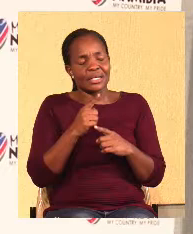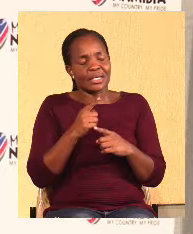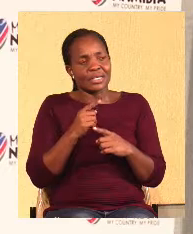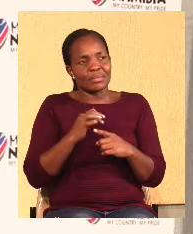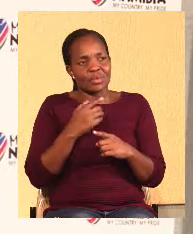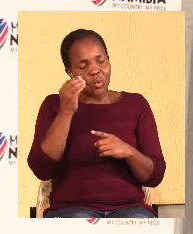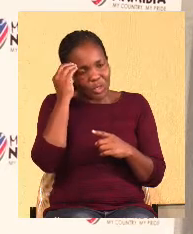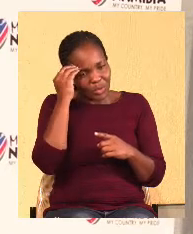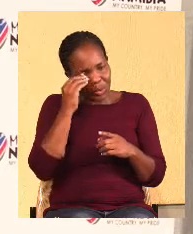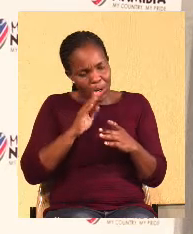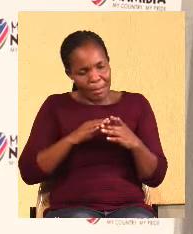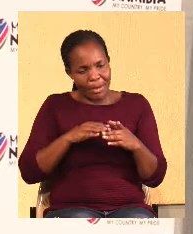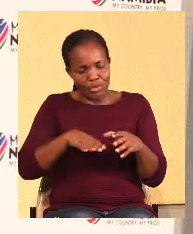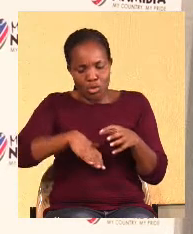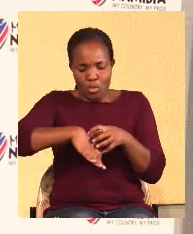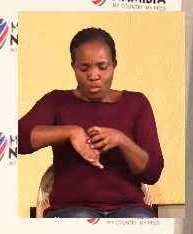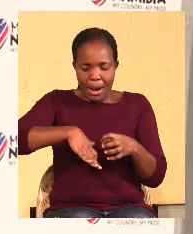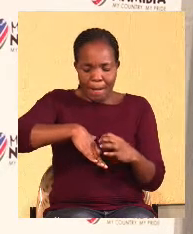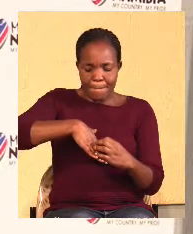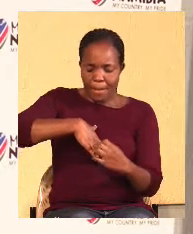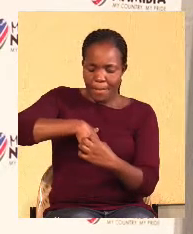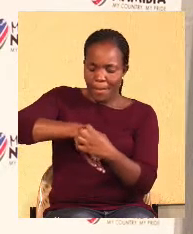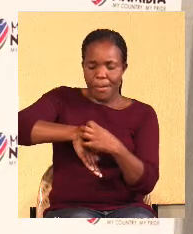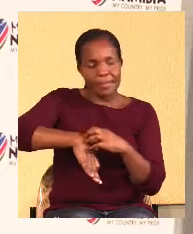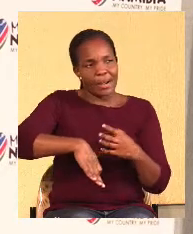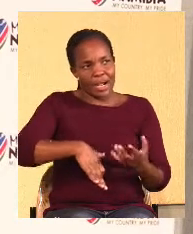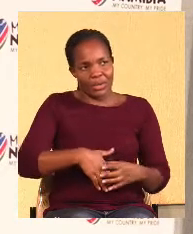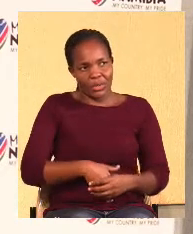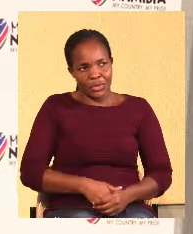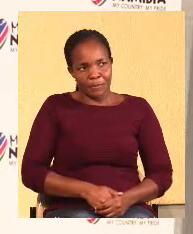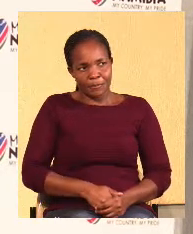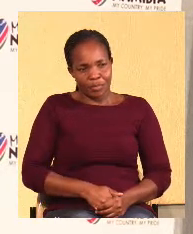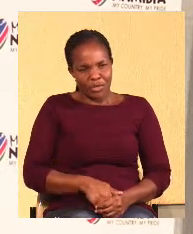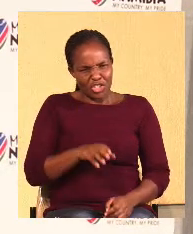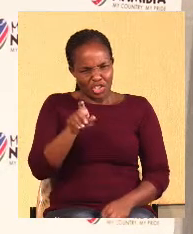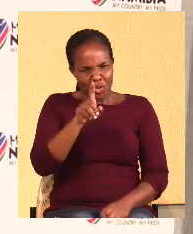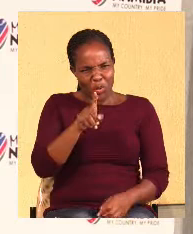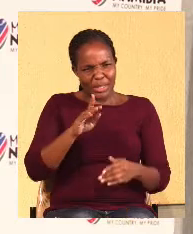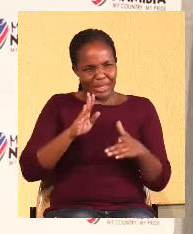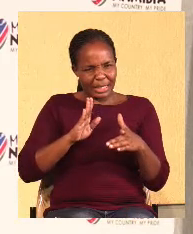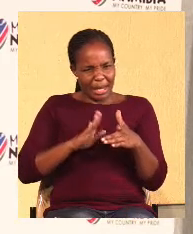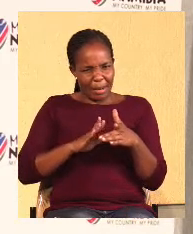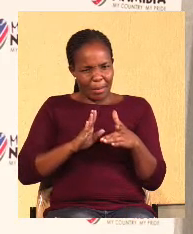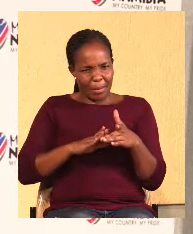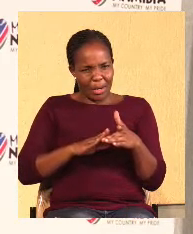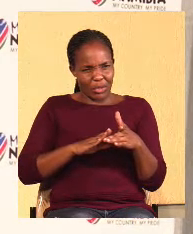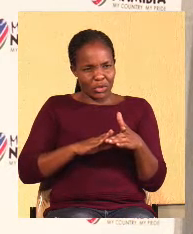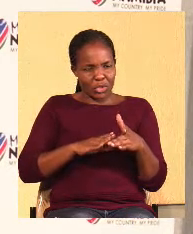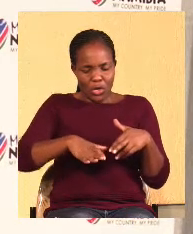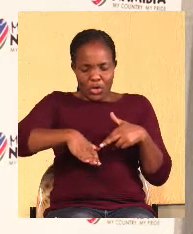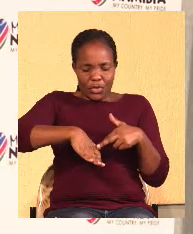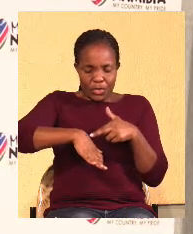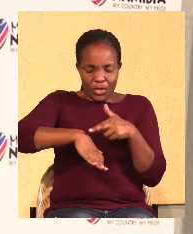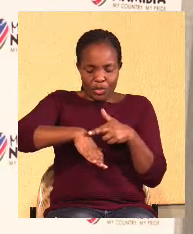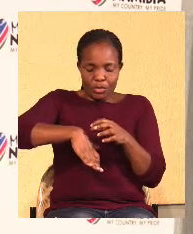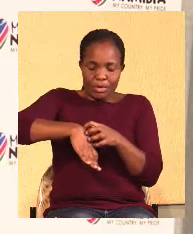So basically, the question is, correct me if I'm wrong, you want to find out more about the regions.